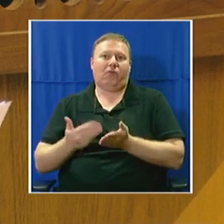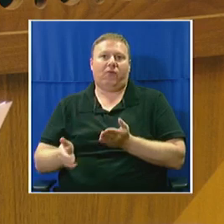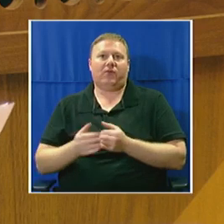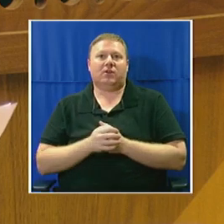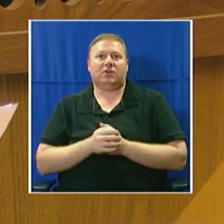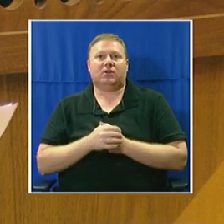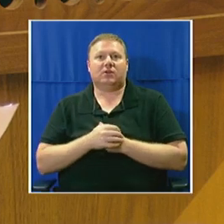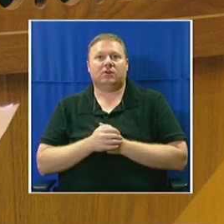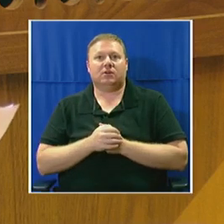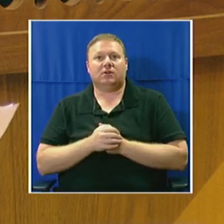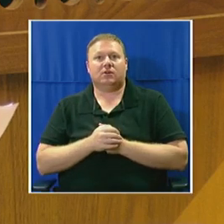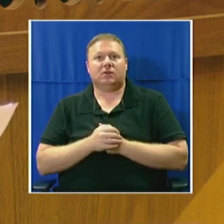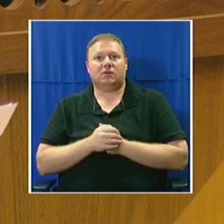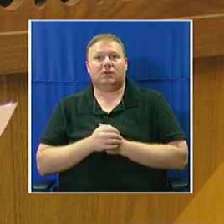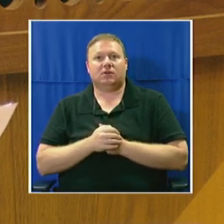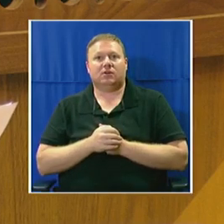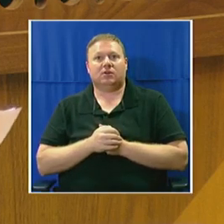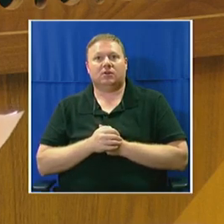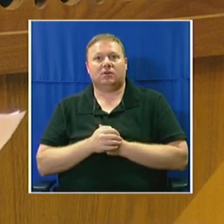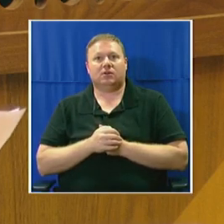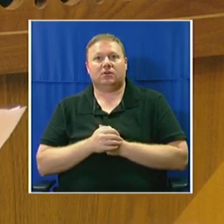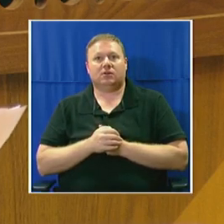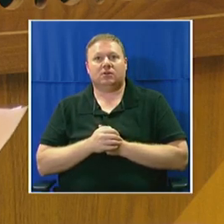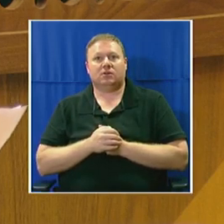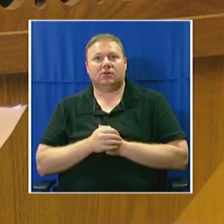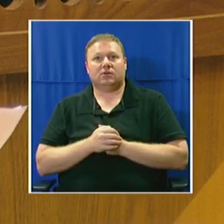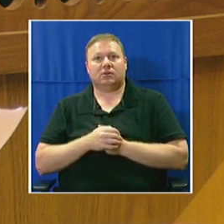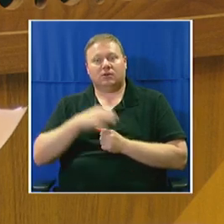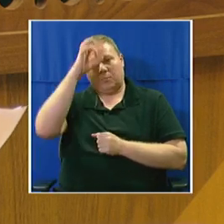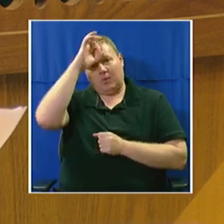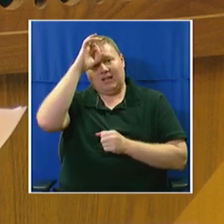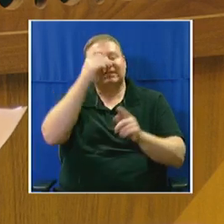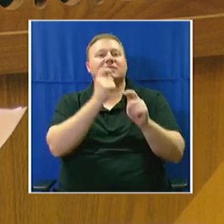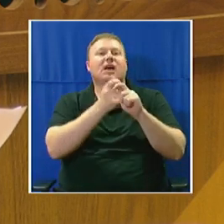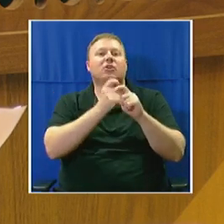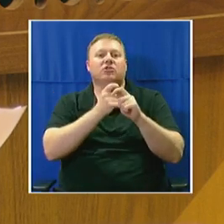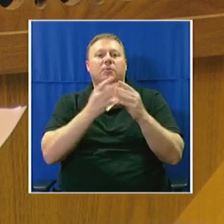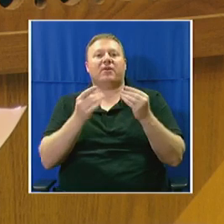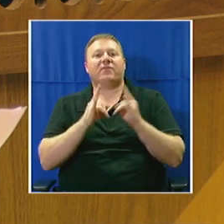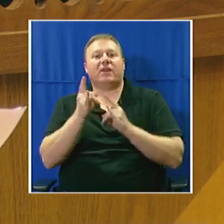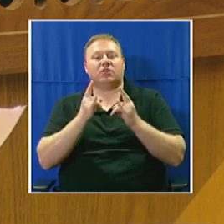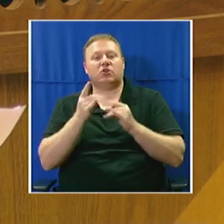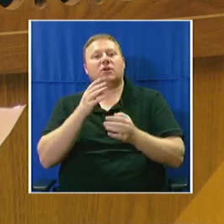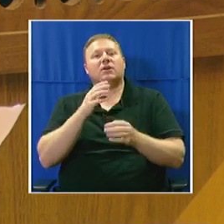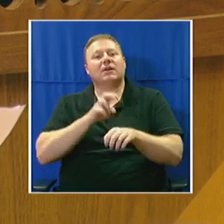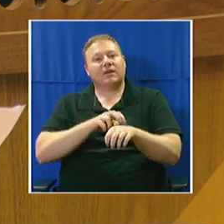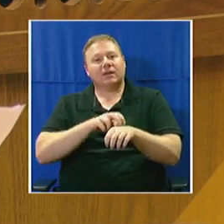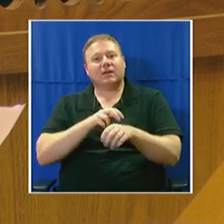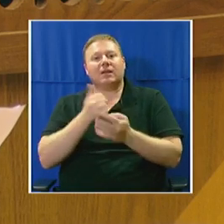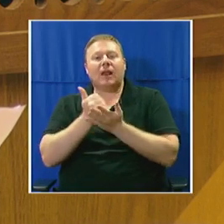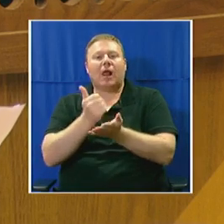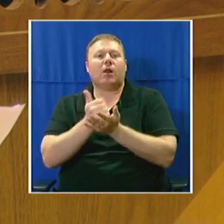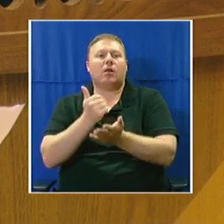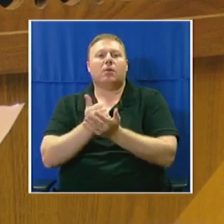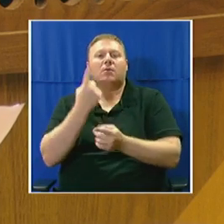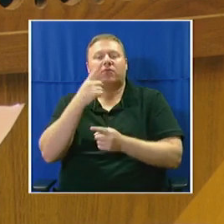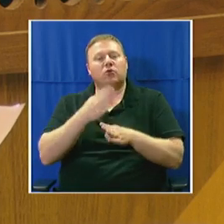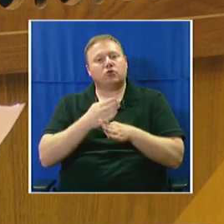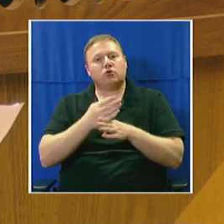of the general structural violence as a mechanism to end of all violence including violence against women our criminal justice